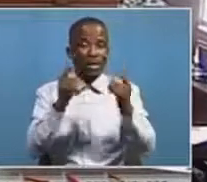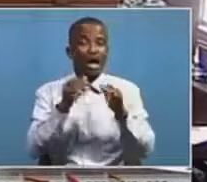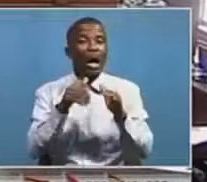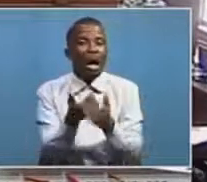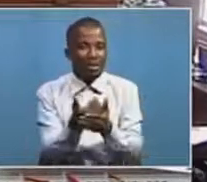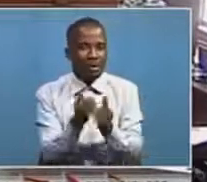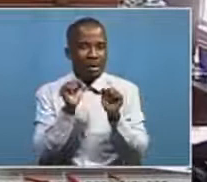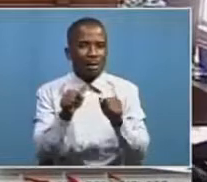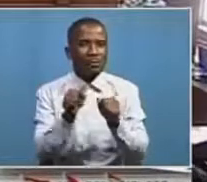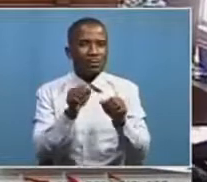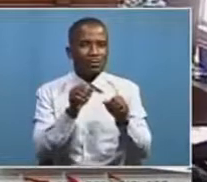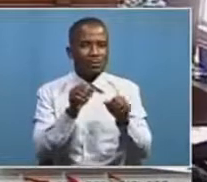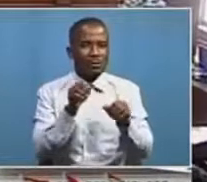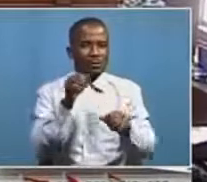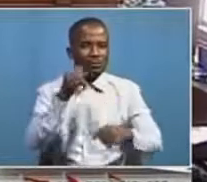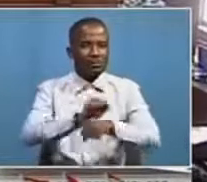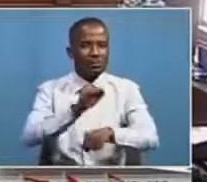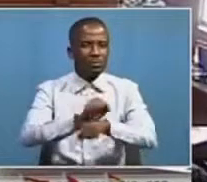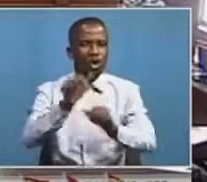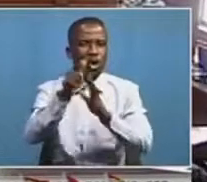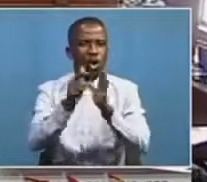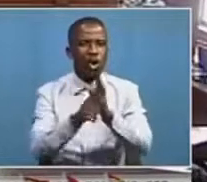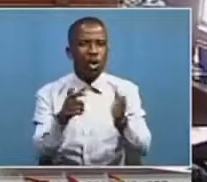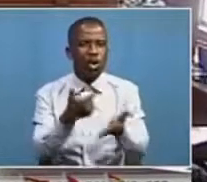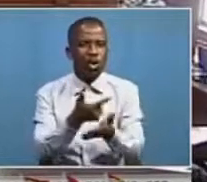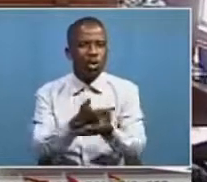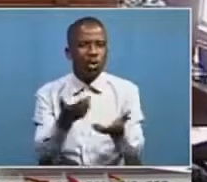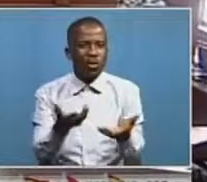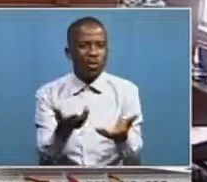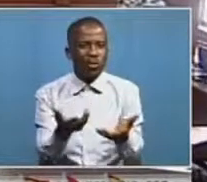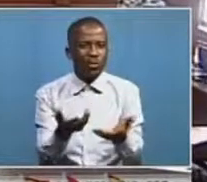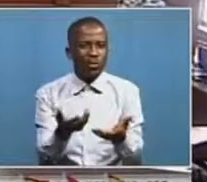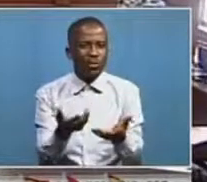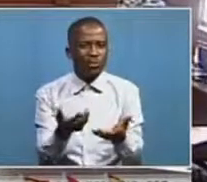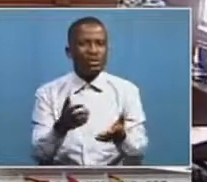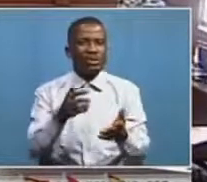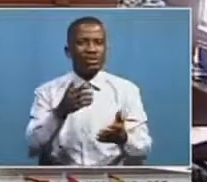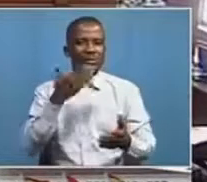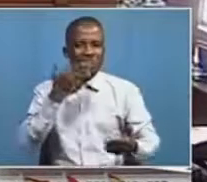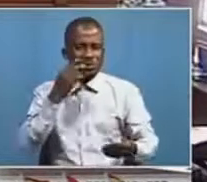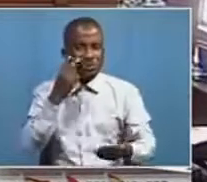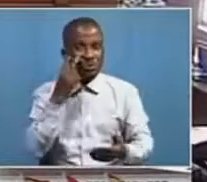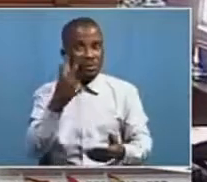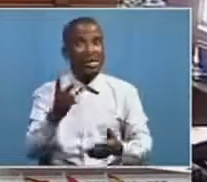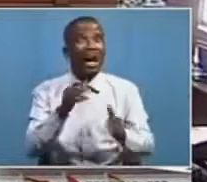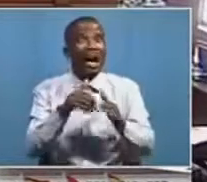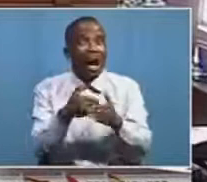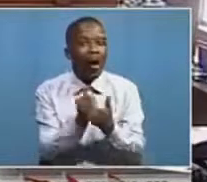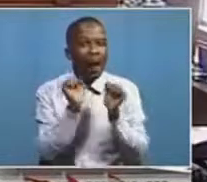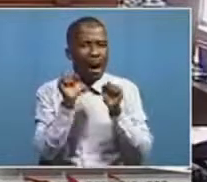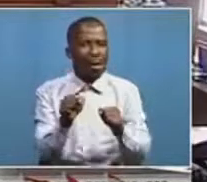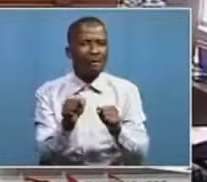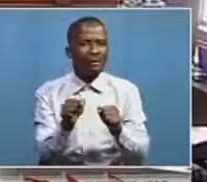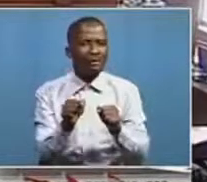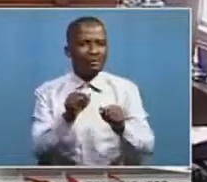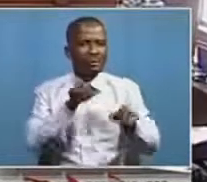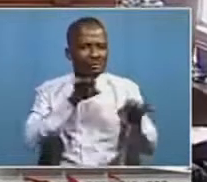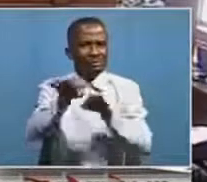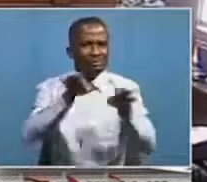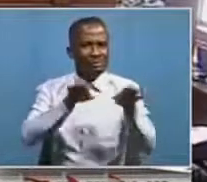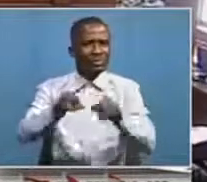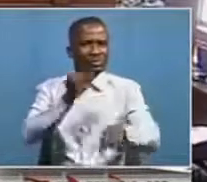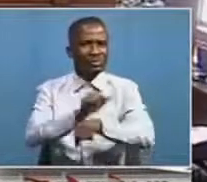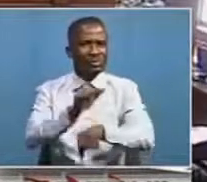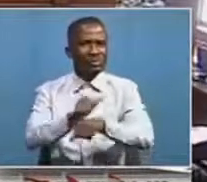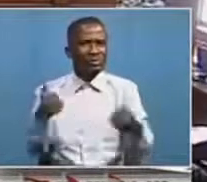even if only briefly, on our polity to see if and how we can surmount this unquiet